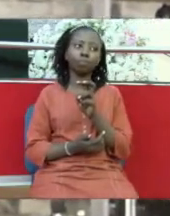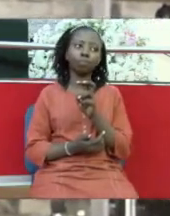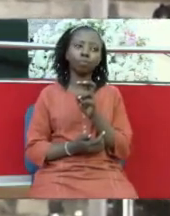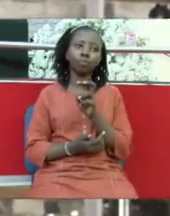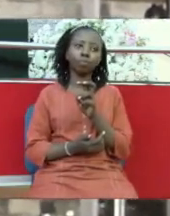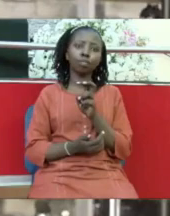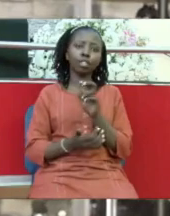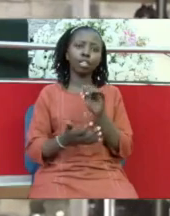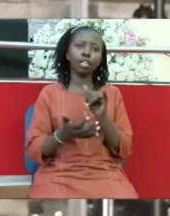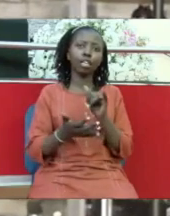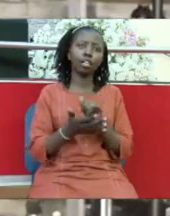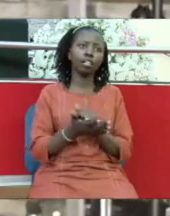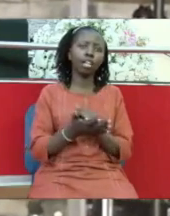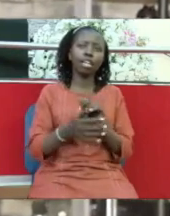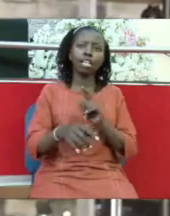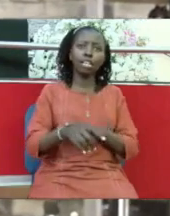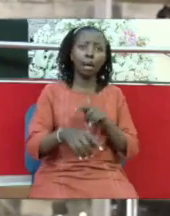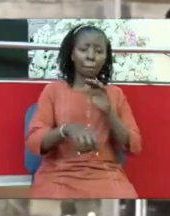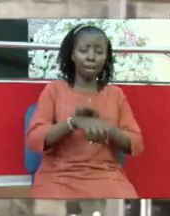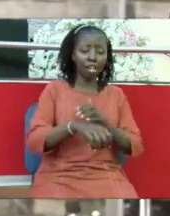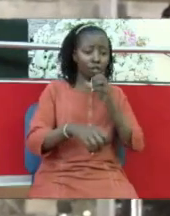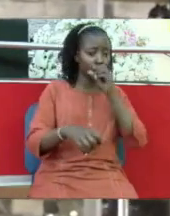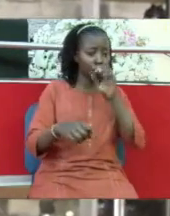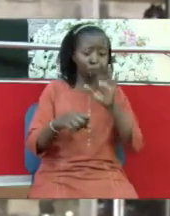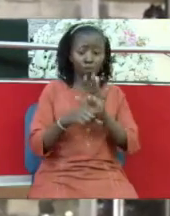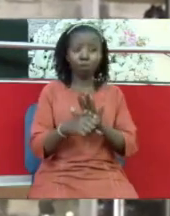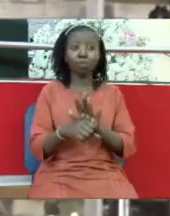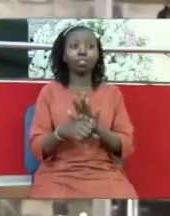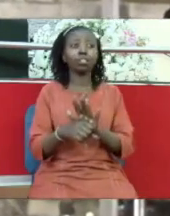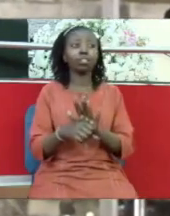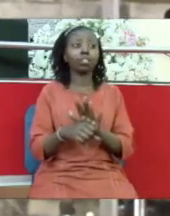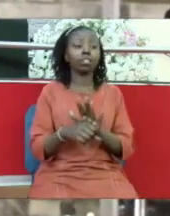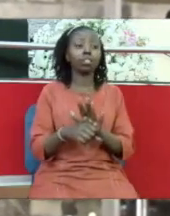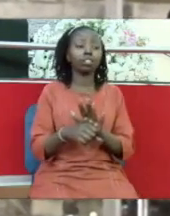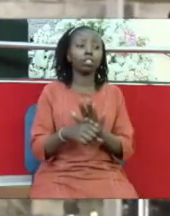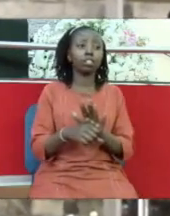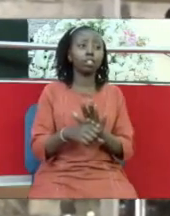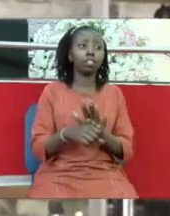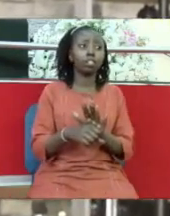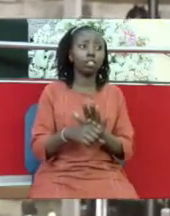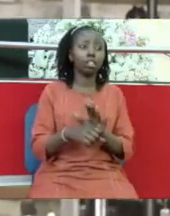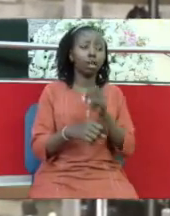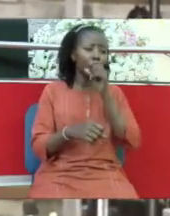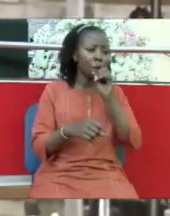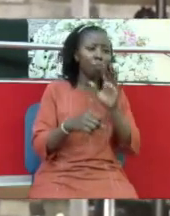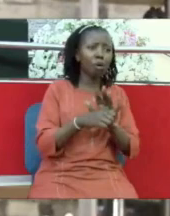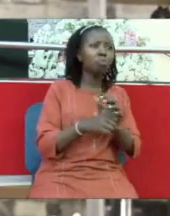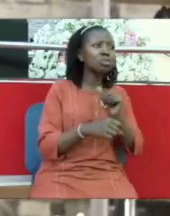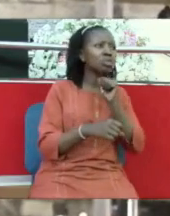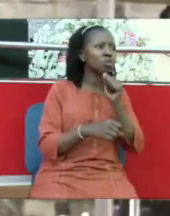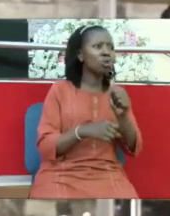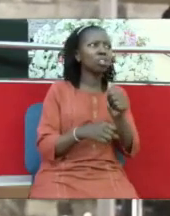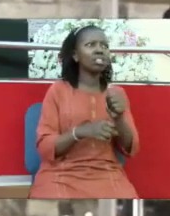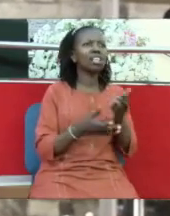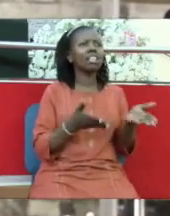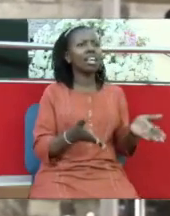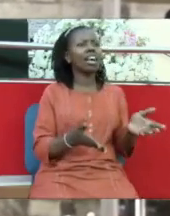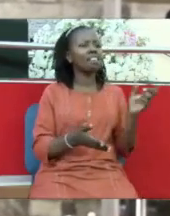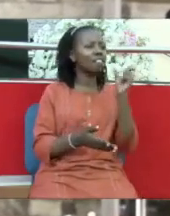that when the promise is given, the possession of that promise is not automatic.